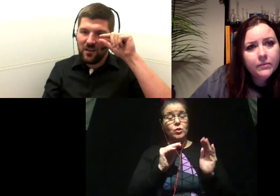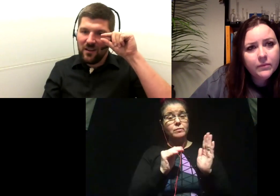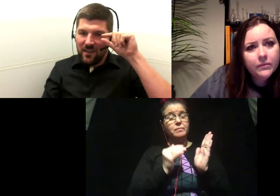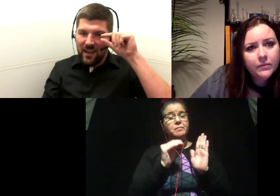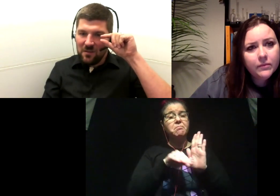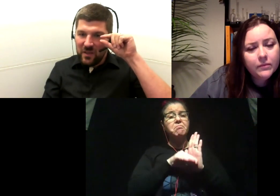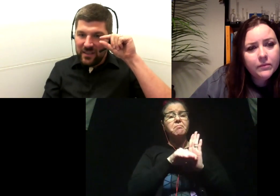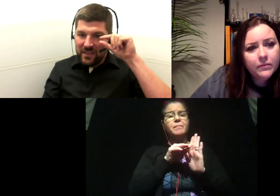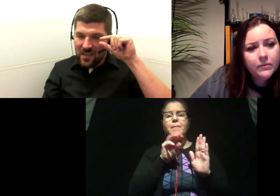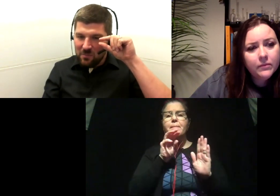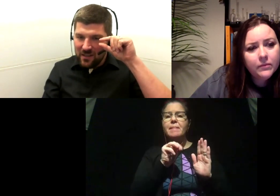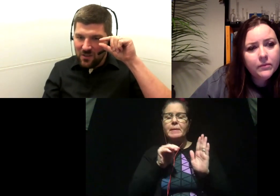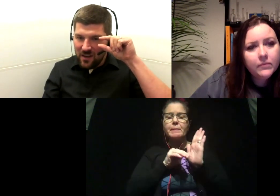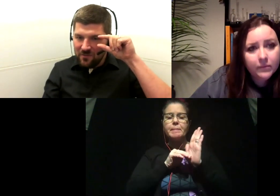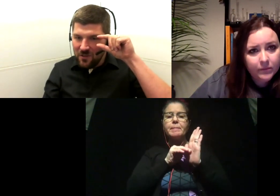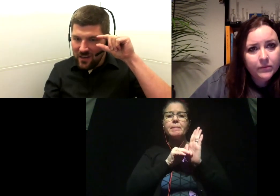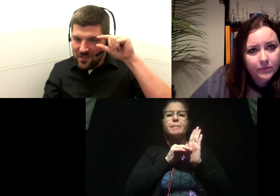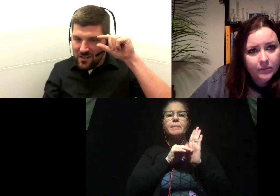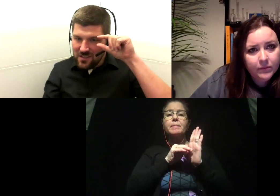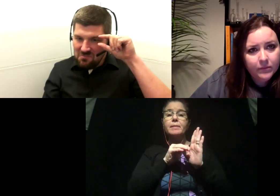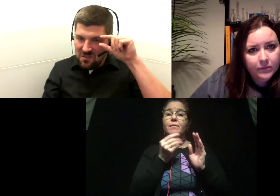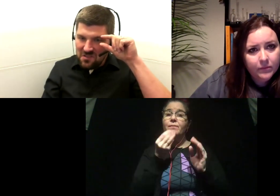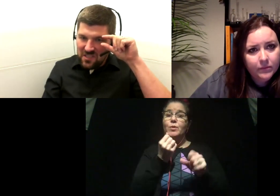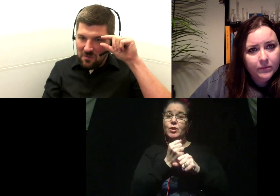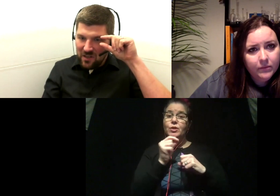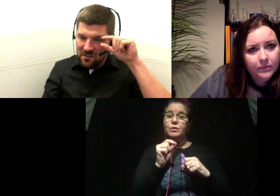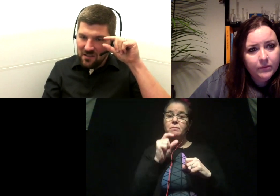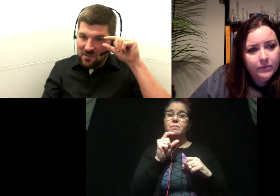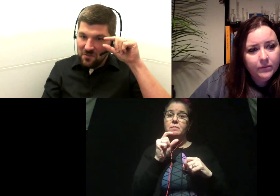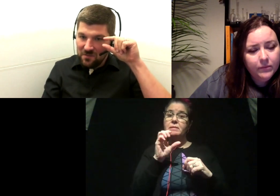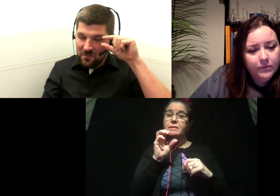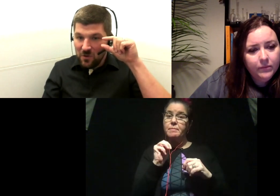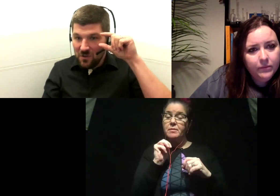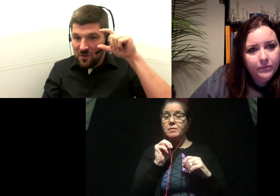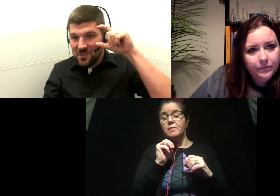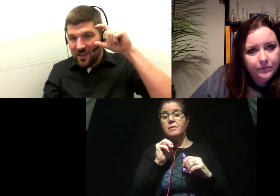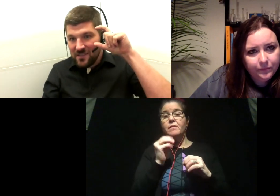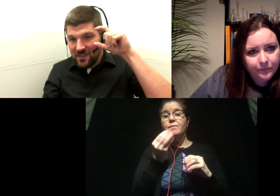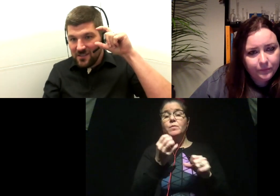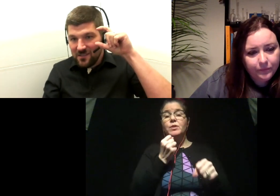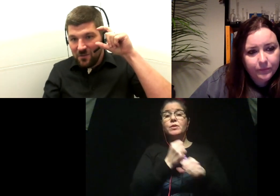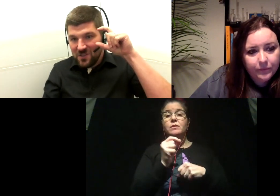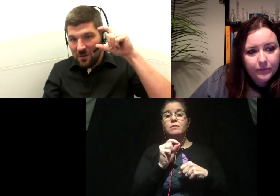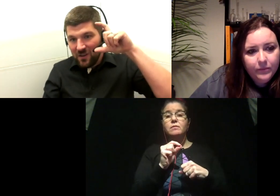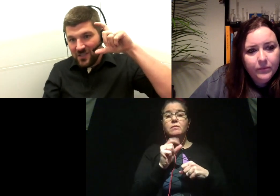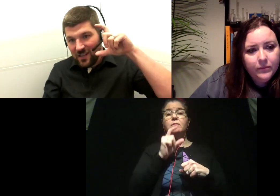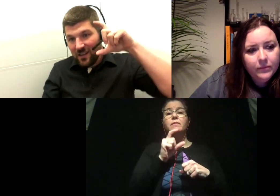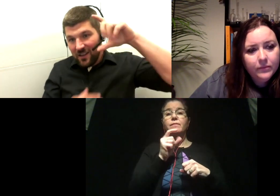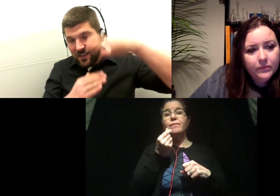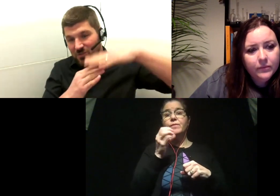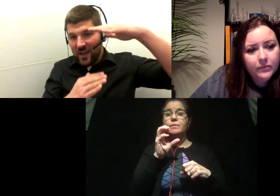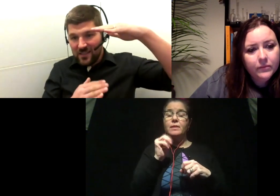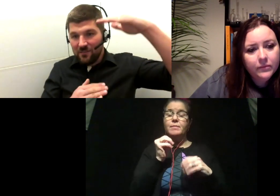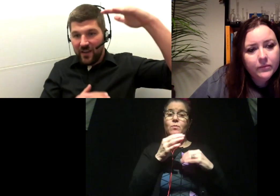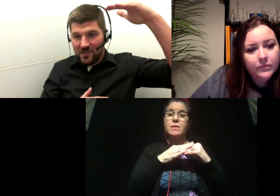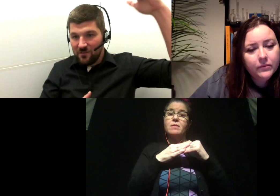now. But that adds up. You get to do that a few years, and it's a centimeter. And then if a few of those times, then it's a few centimeters, and